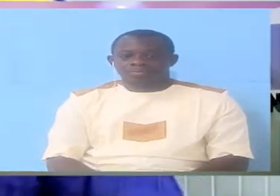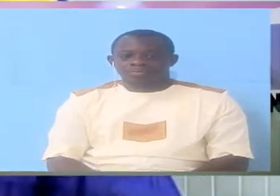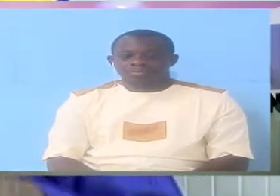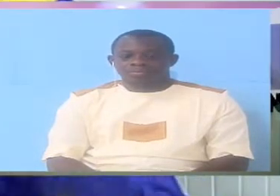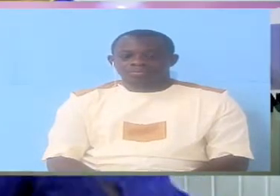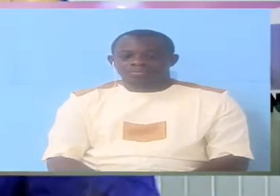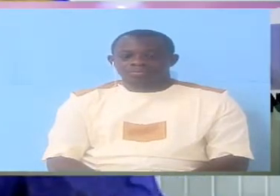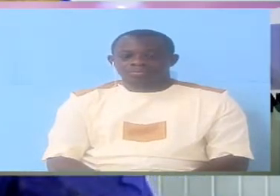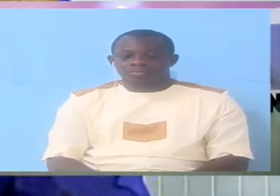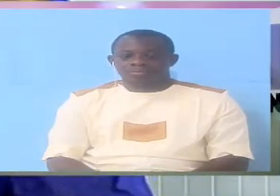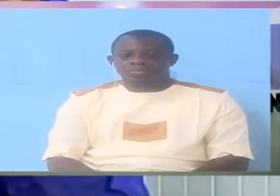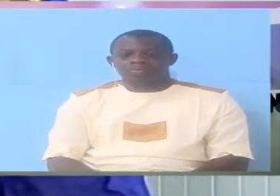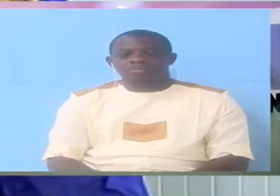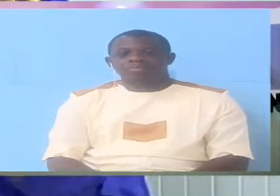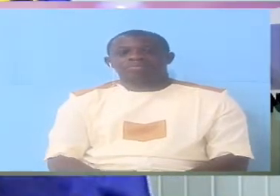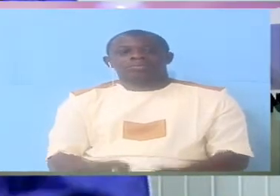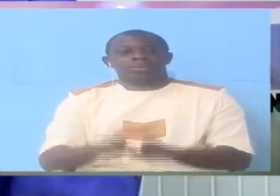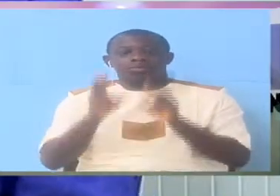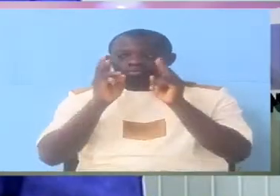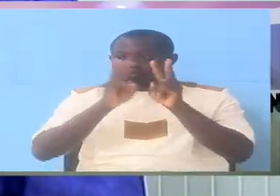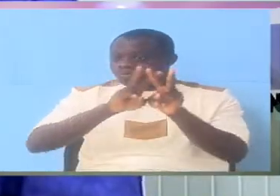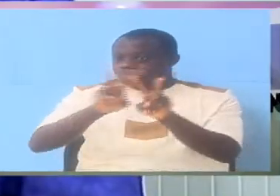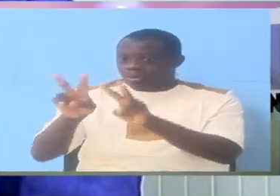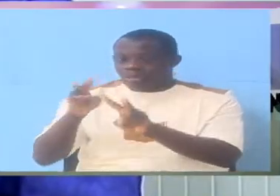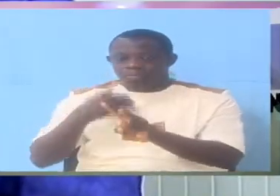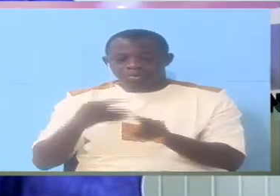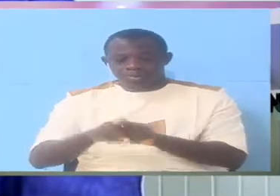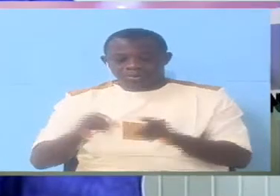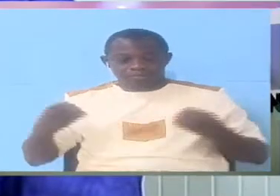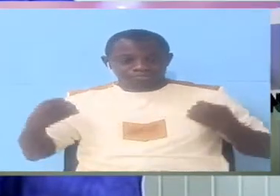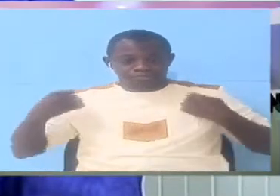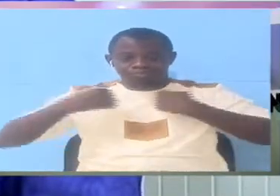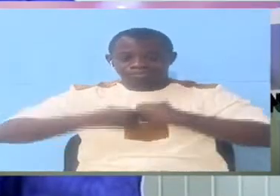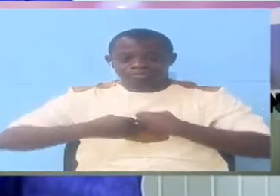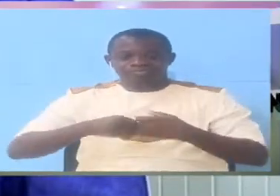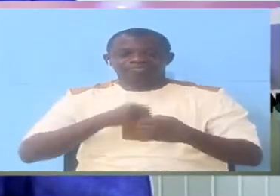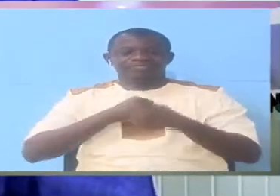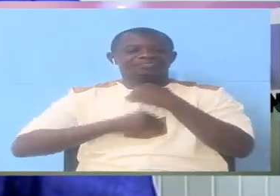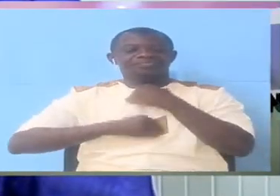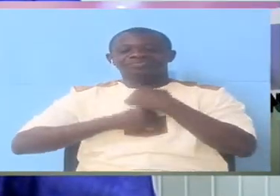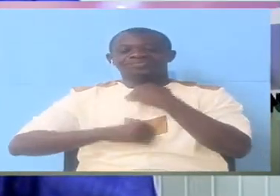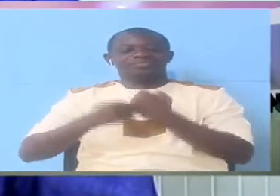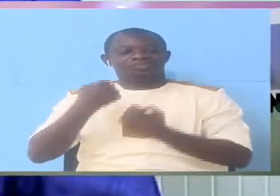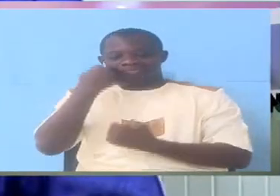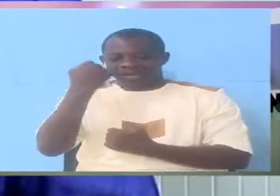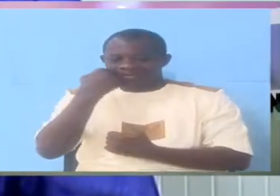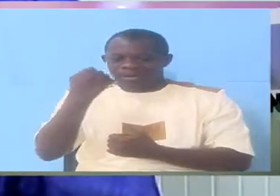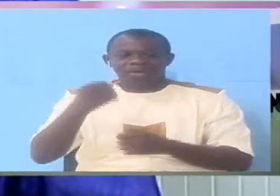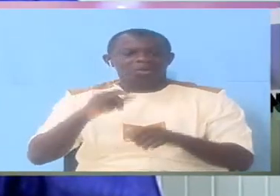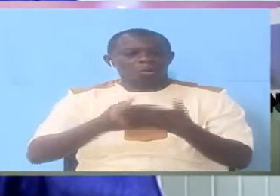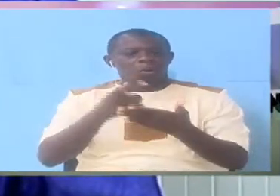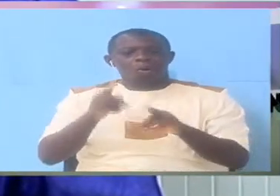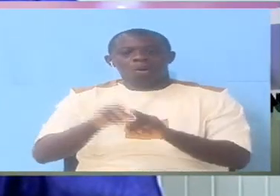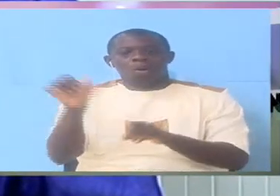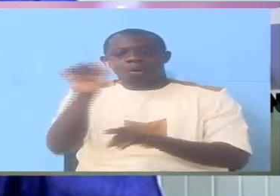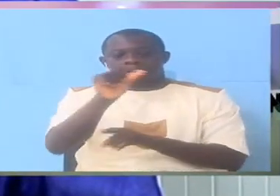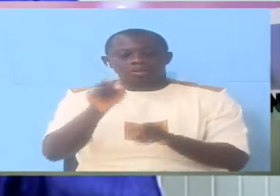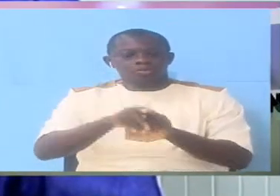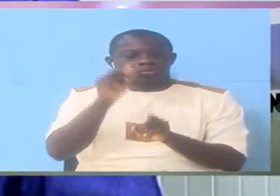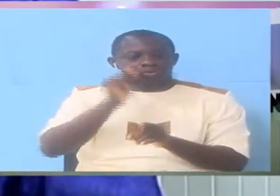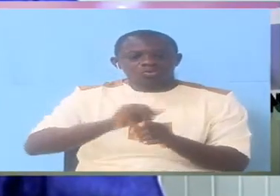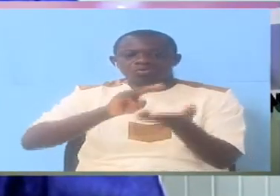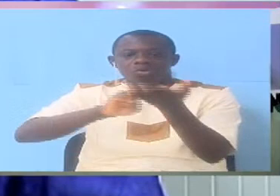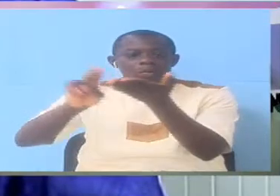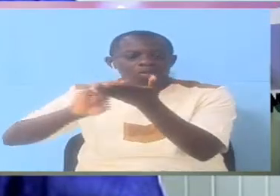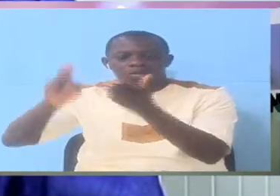heavy weapons, you see people dressed in suit and tie, or others dressed in black, or others dressed in the